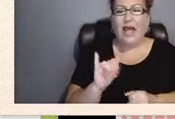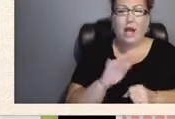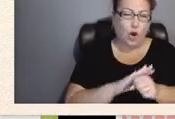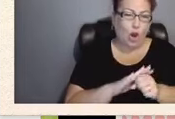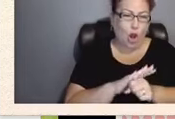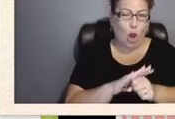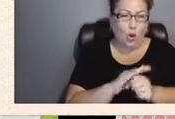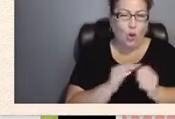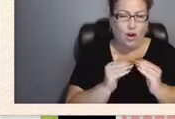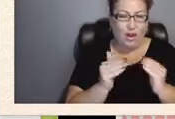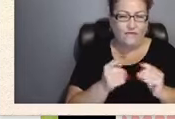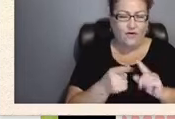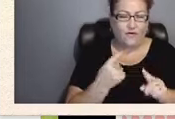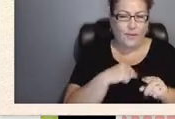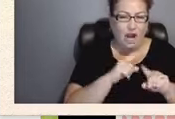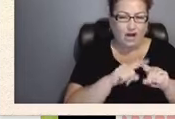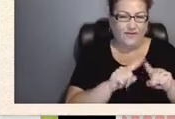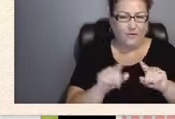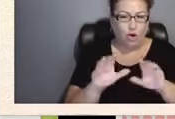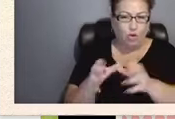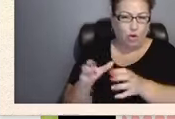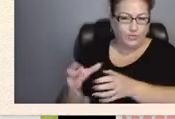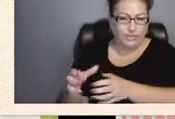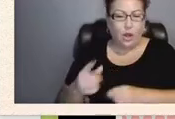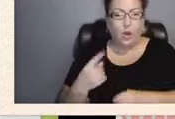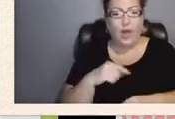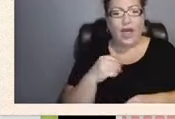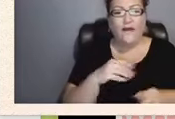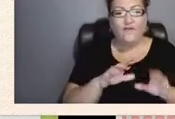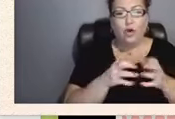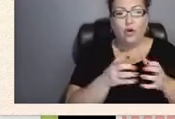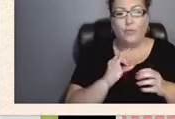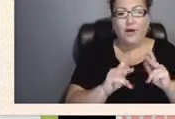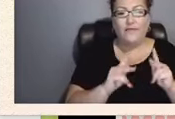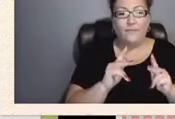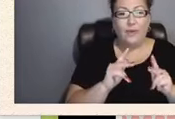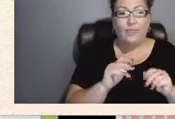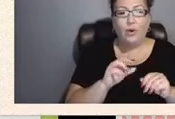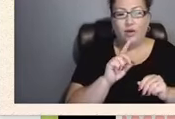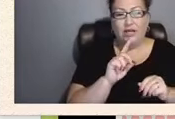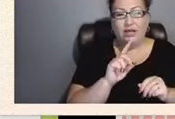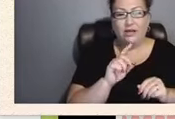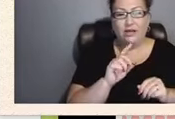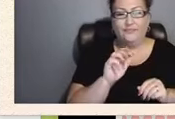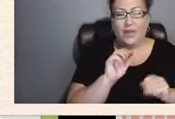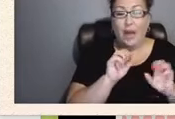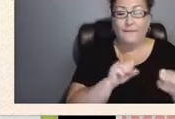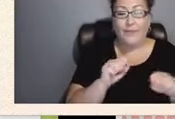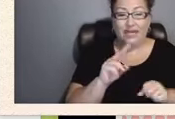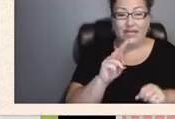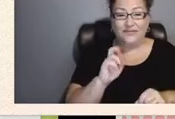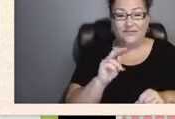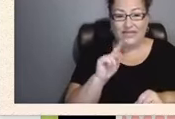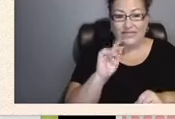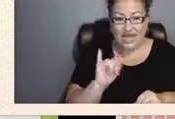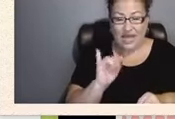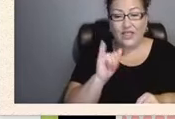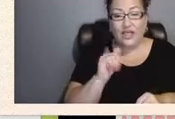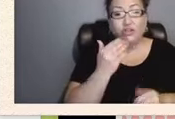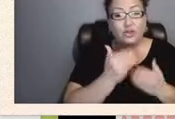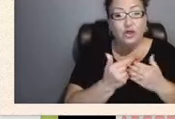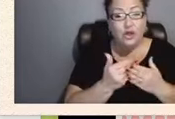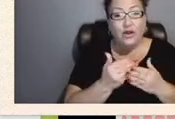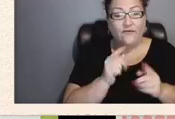our different groups. We have a group of Abilities Vente that is good friends with a musician named